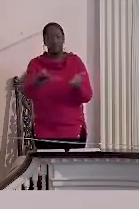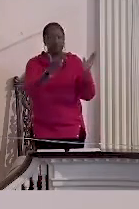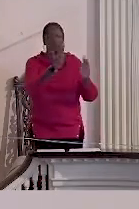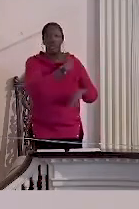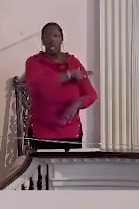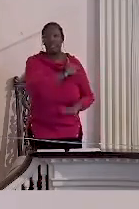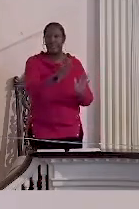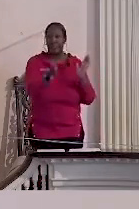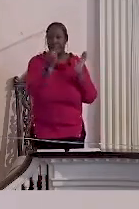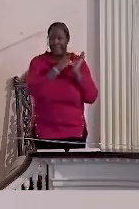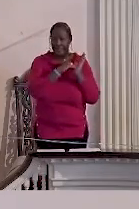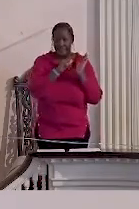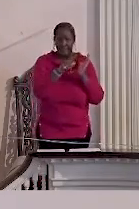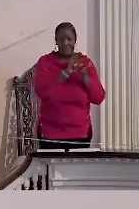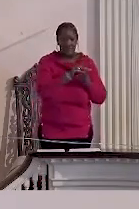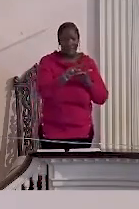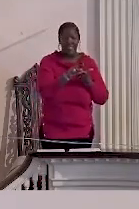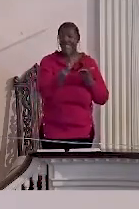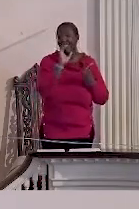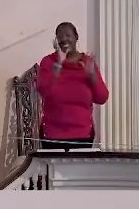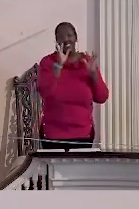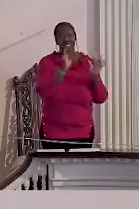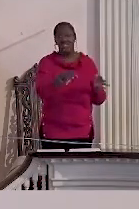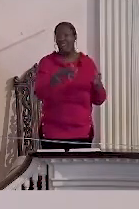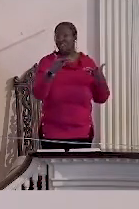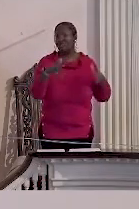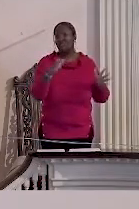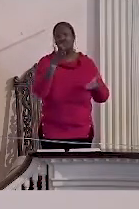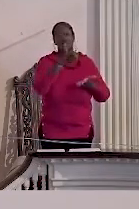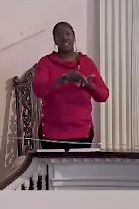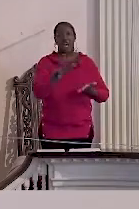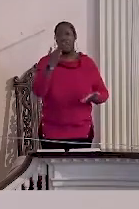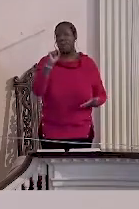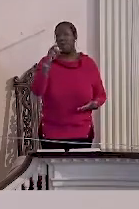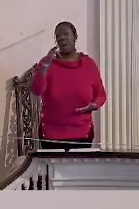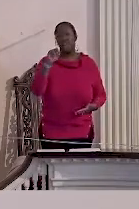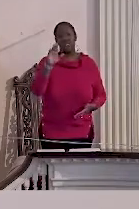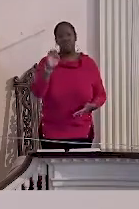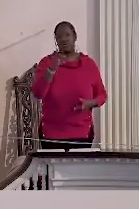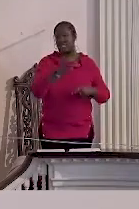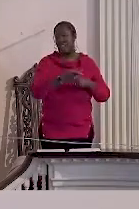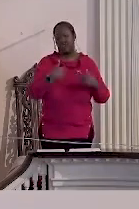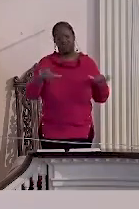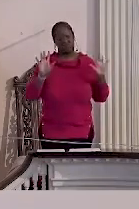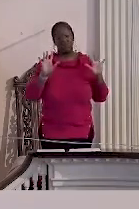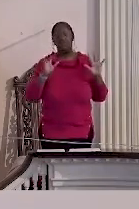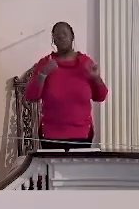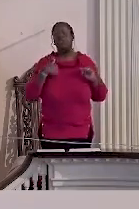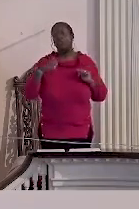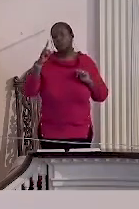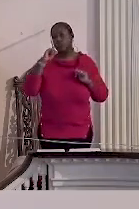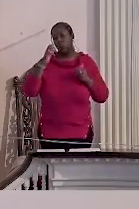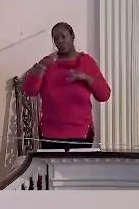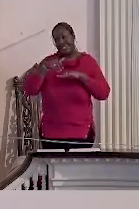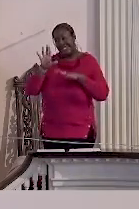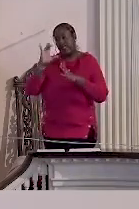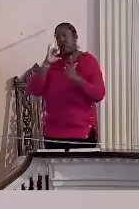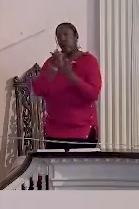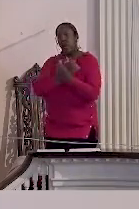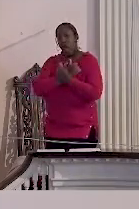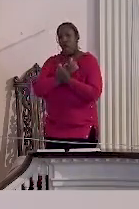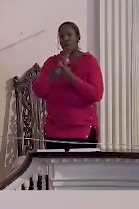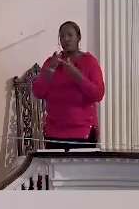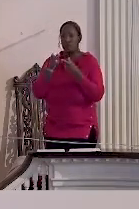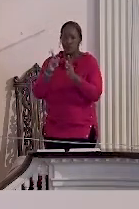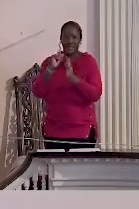week, and he has decided to enter hospice care. We send love to the whole family in this time of transition.